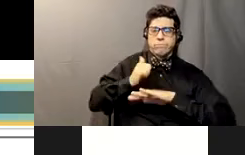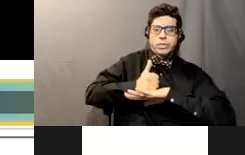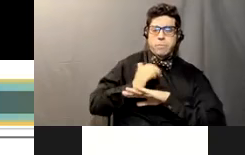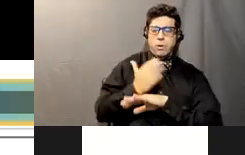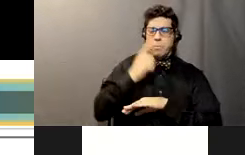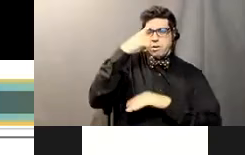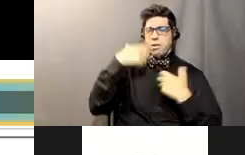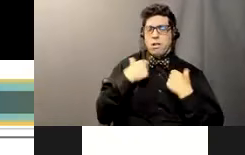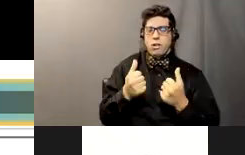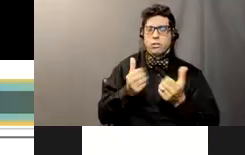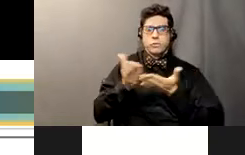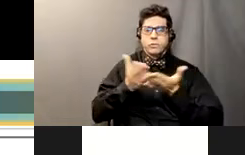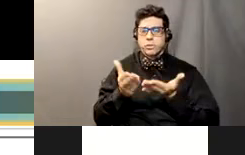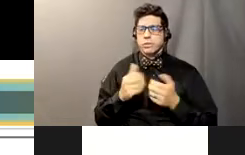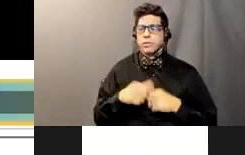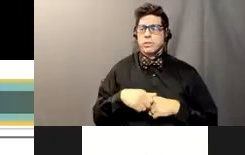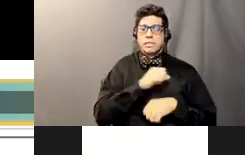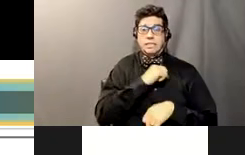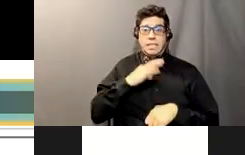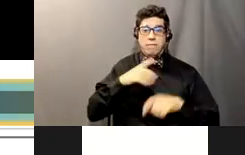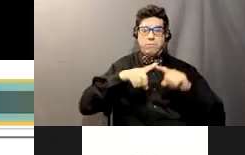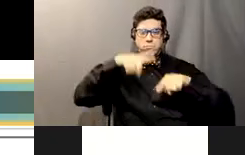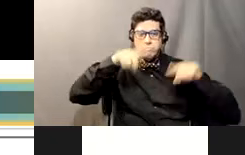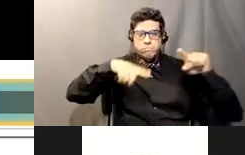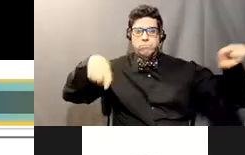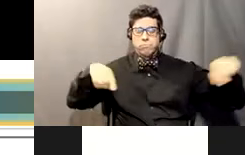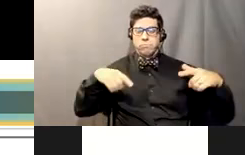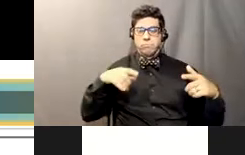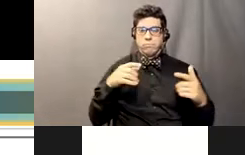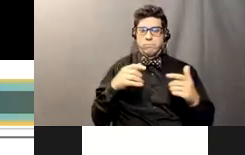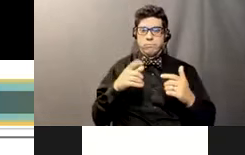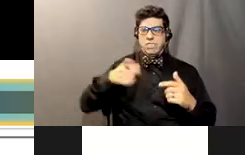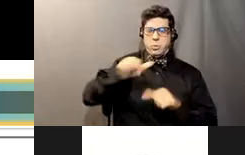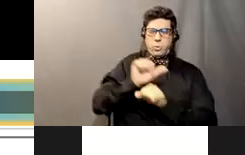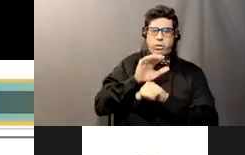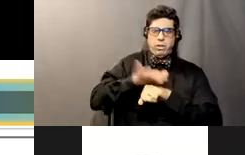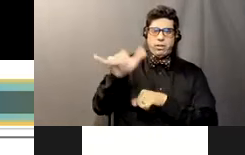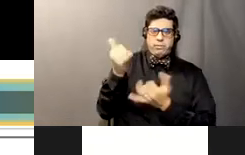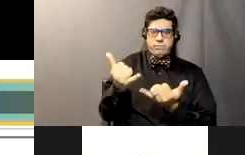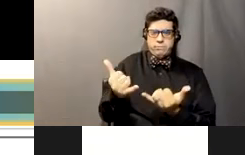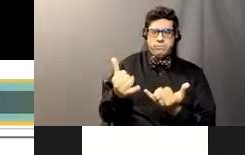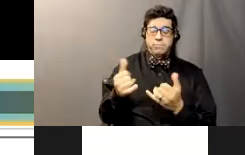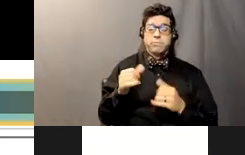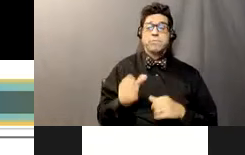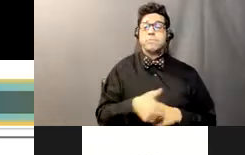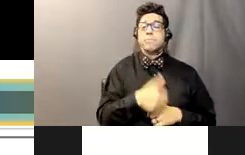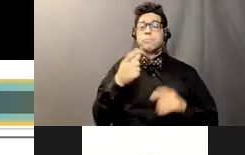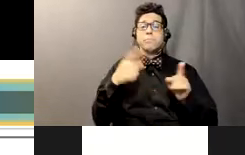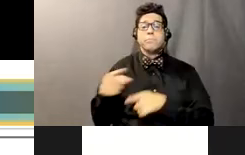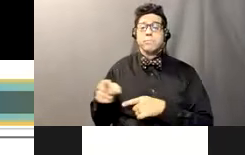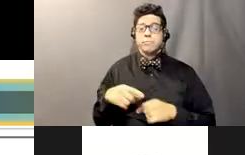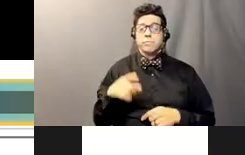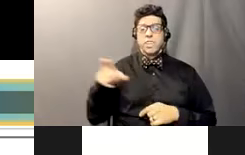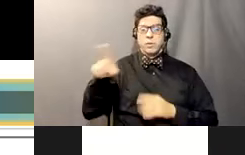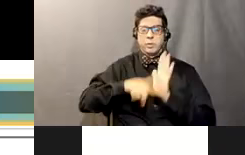staff. And so that is something that we are working on now. One of the other things that came from that YPAR research is that